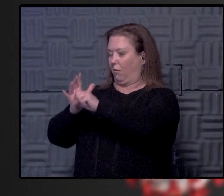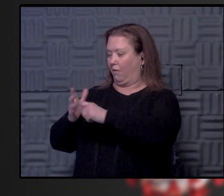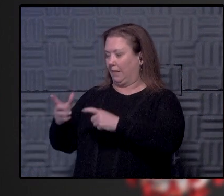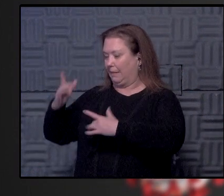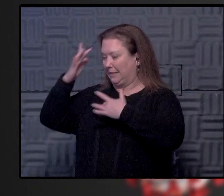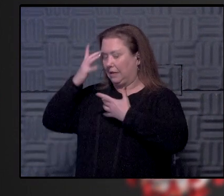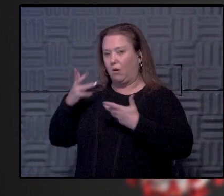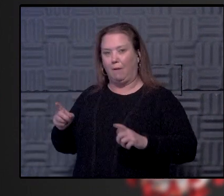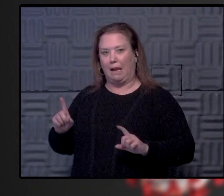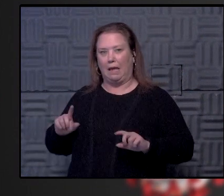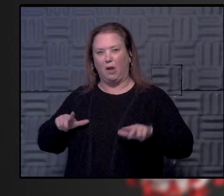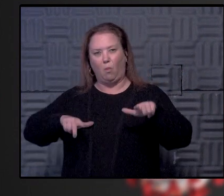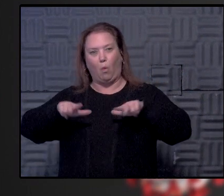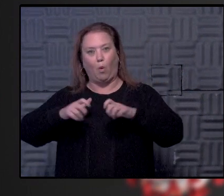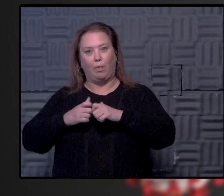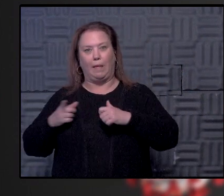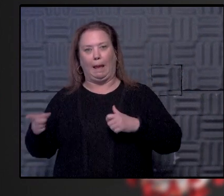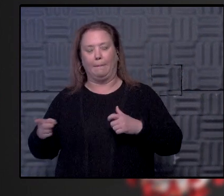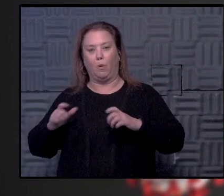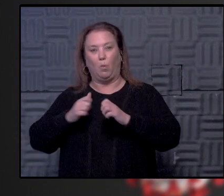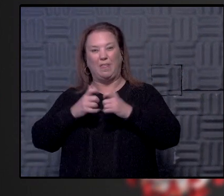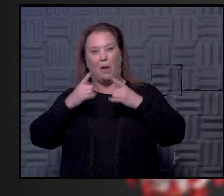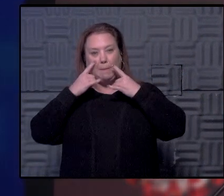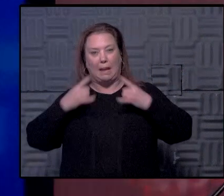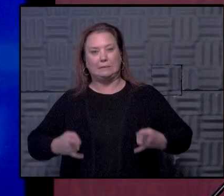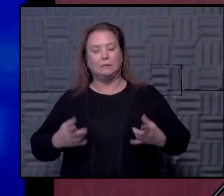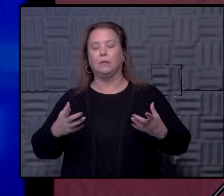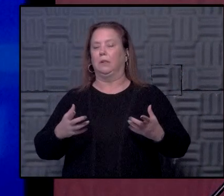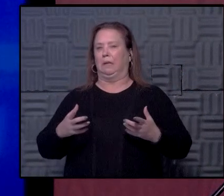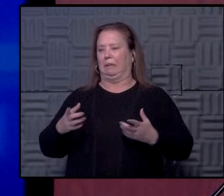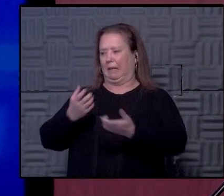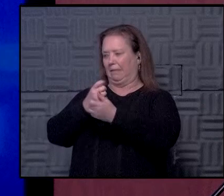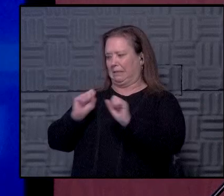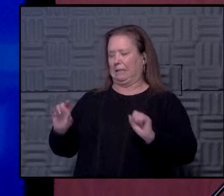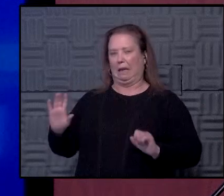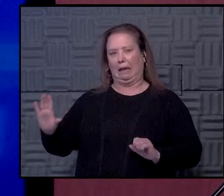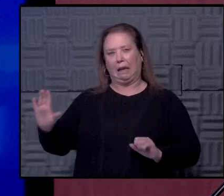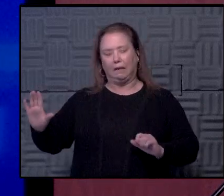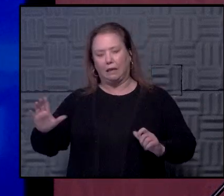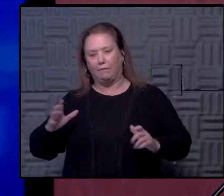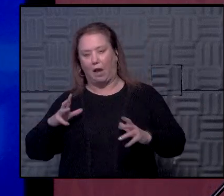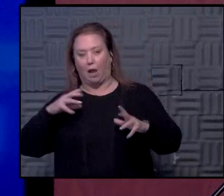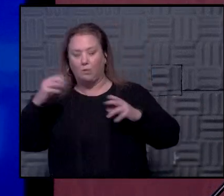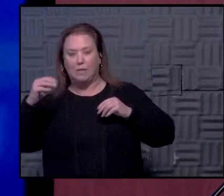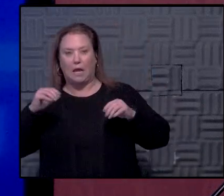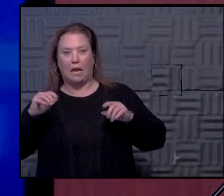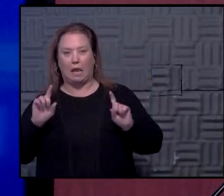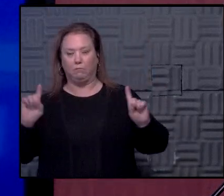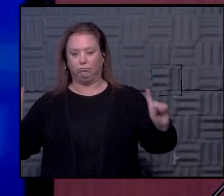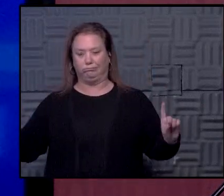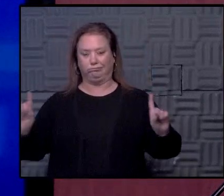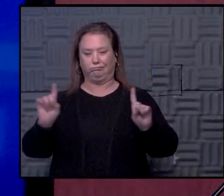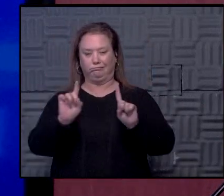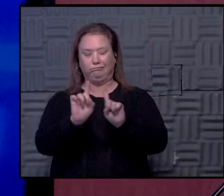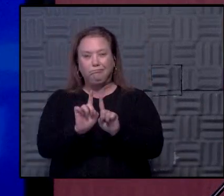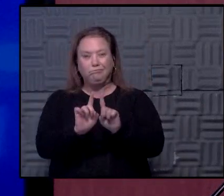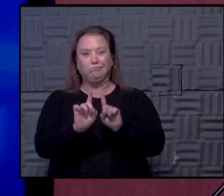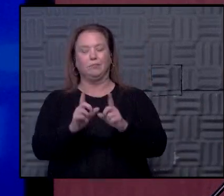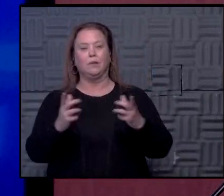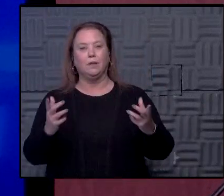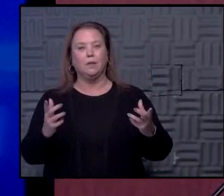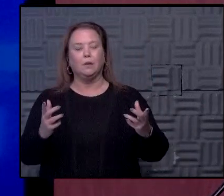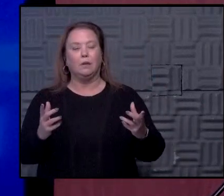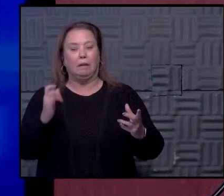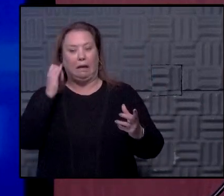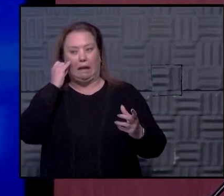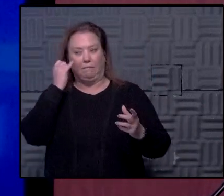but it would all depend in my mind of how safe they practiced. I was outside, how close I was with walking to them. Yeah.